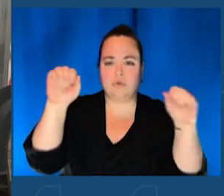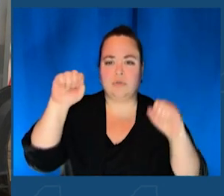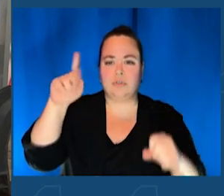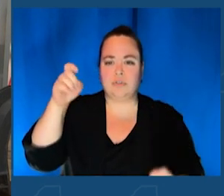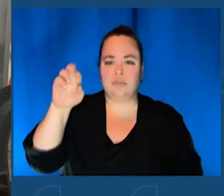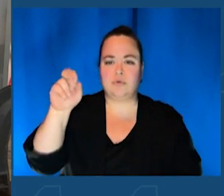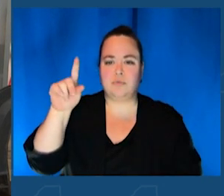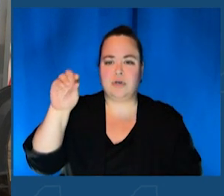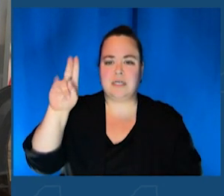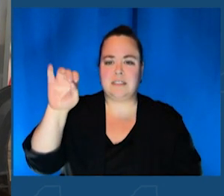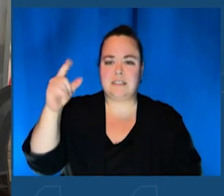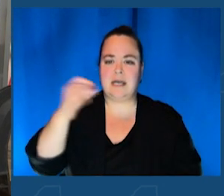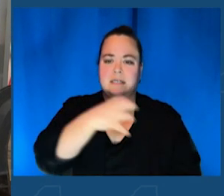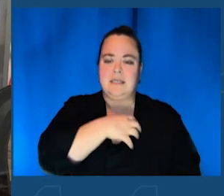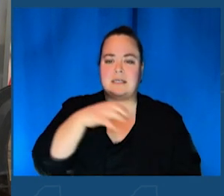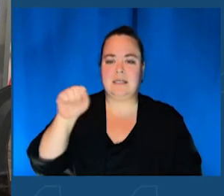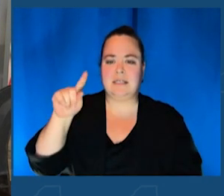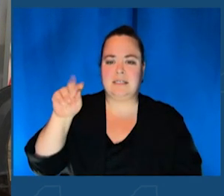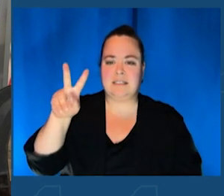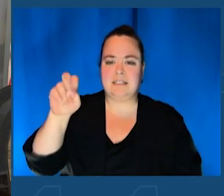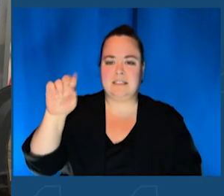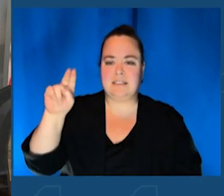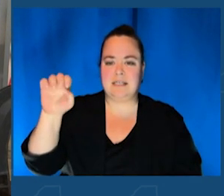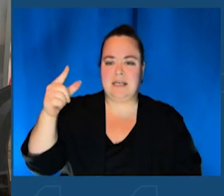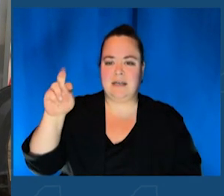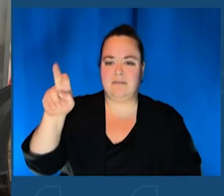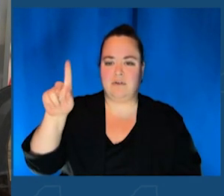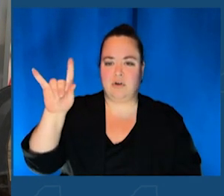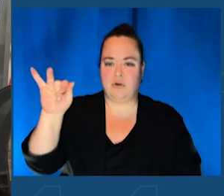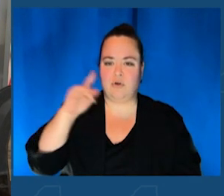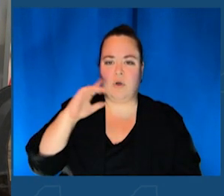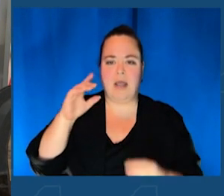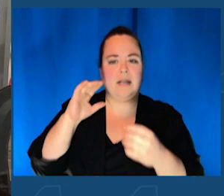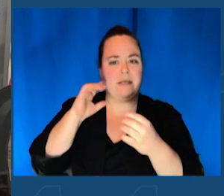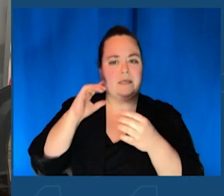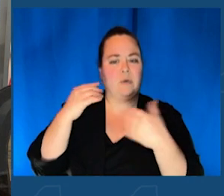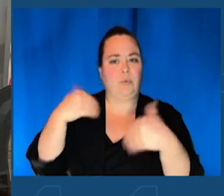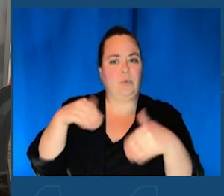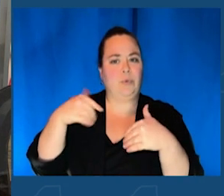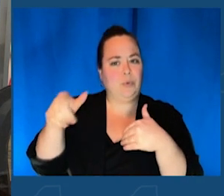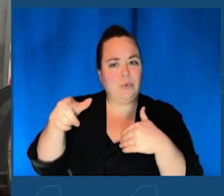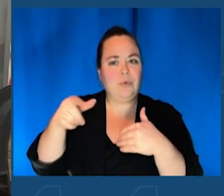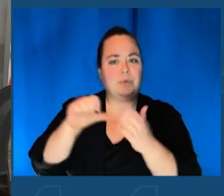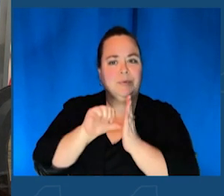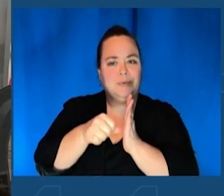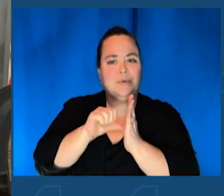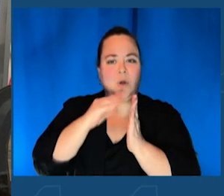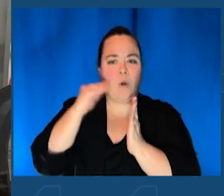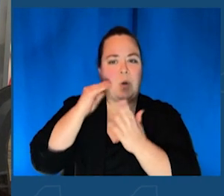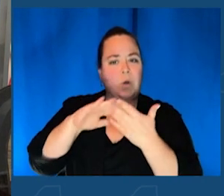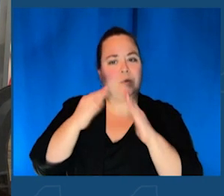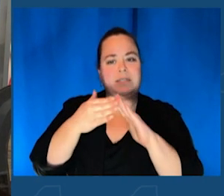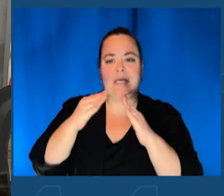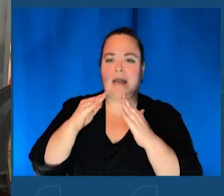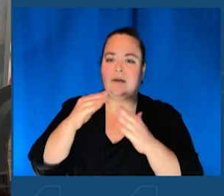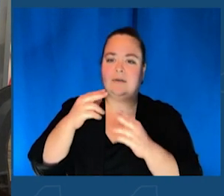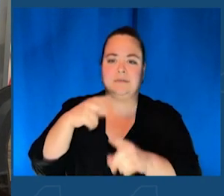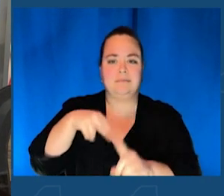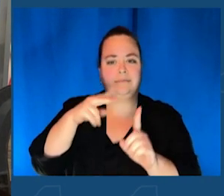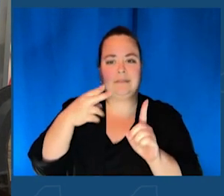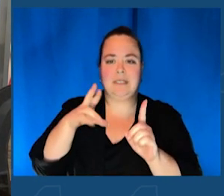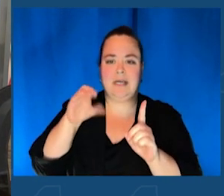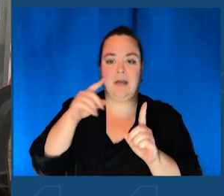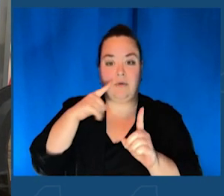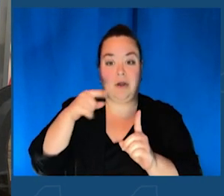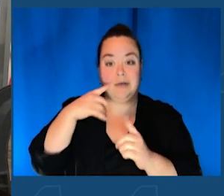Steve Nigrelli. Talk about hometown hero. He's a local Hamburg resident, so he knows the streets, he knows the communities, and he